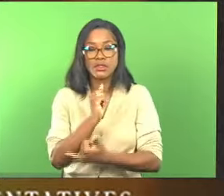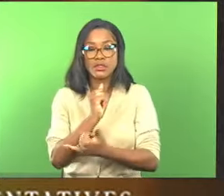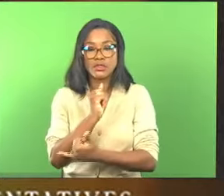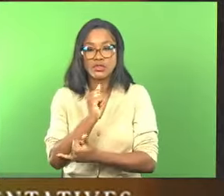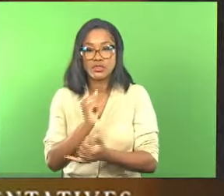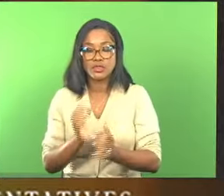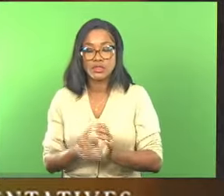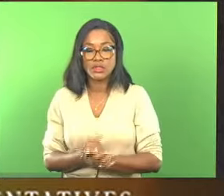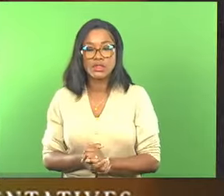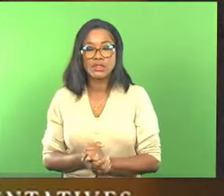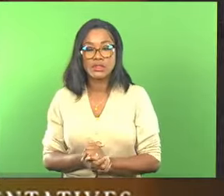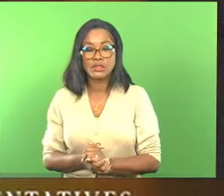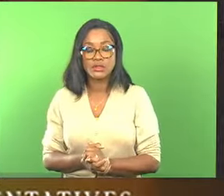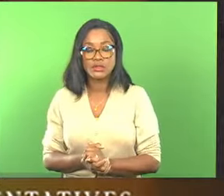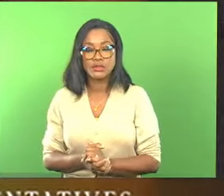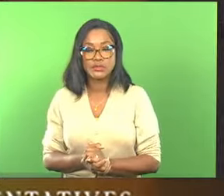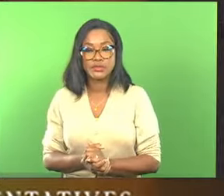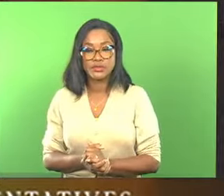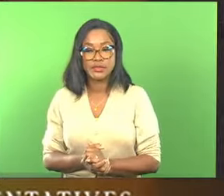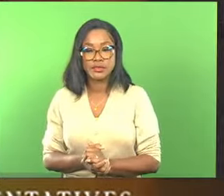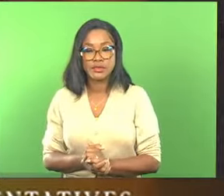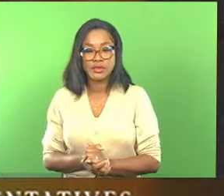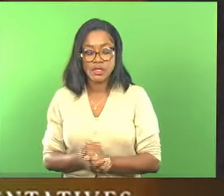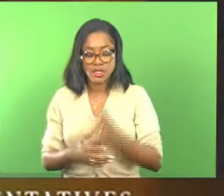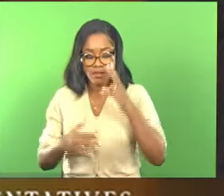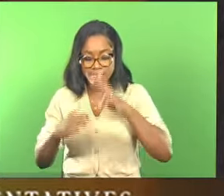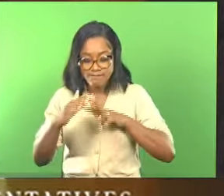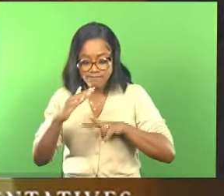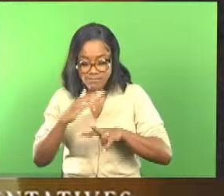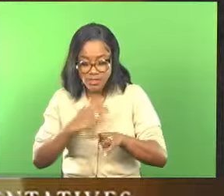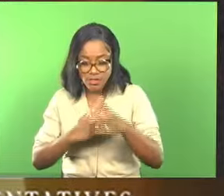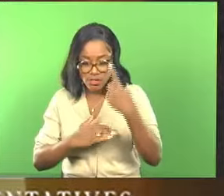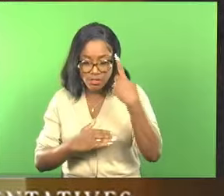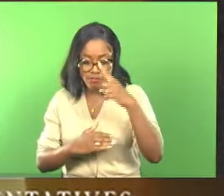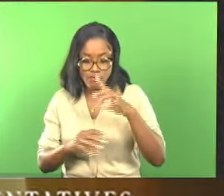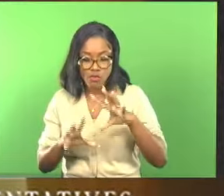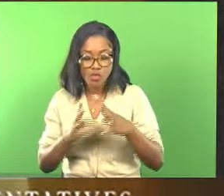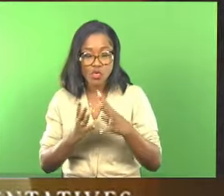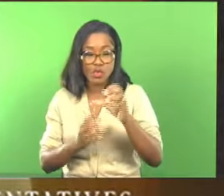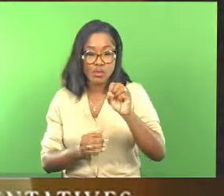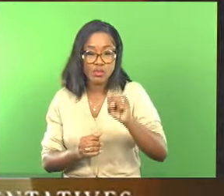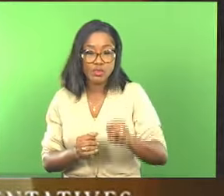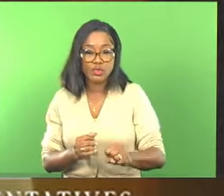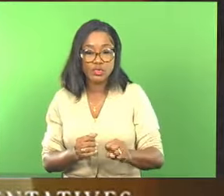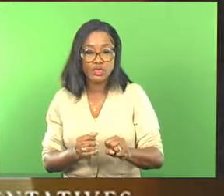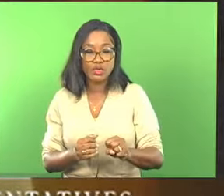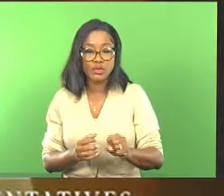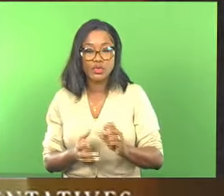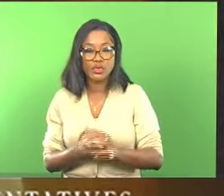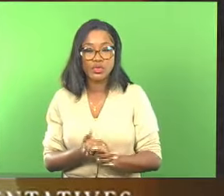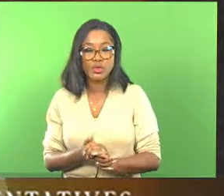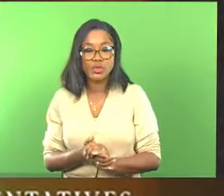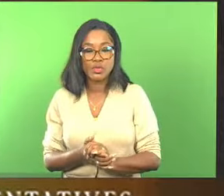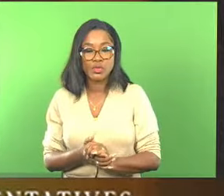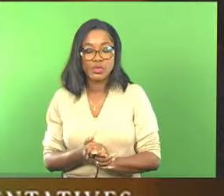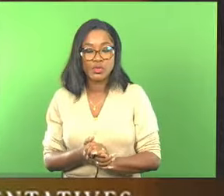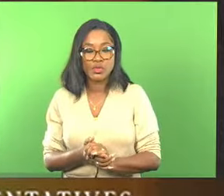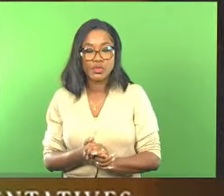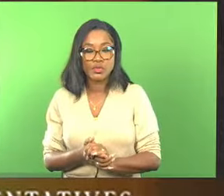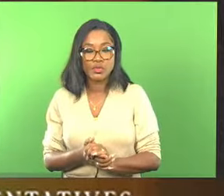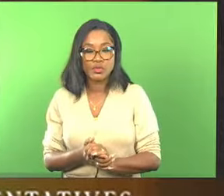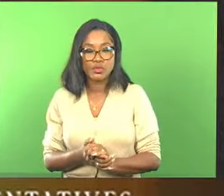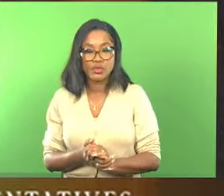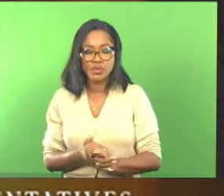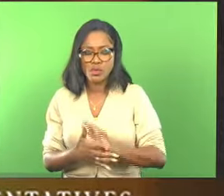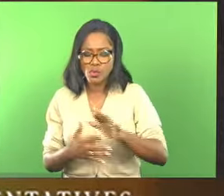the guiding vision for the global south. Whenever we got the